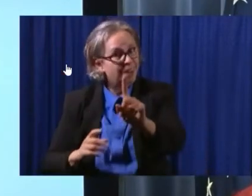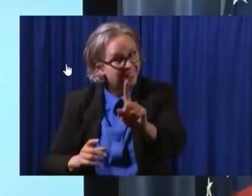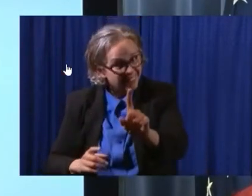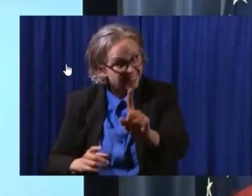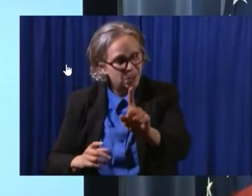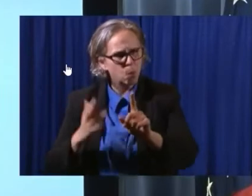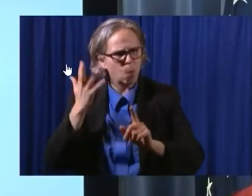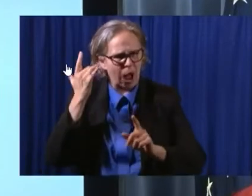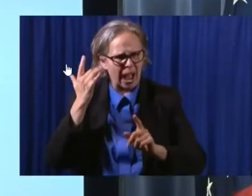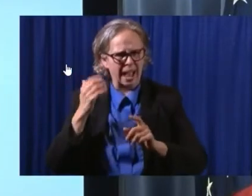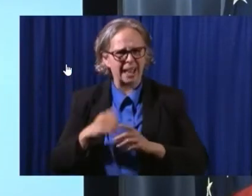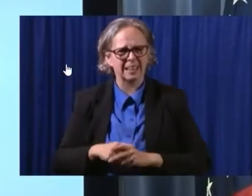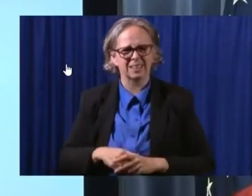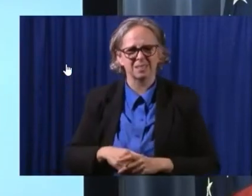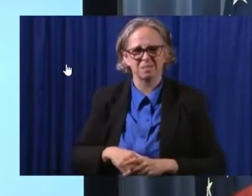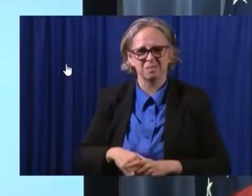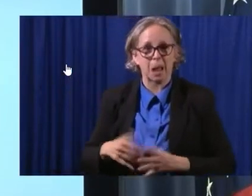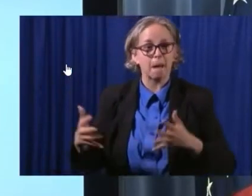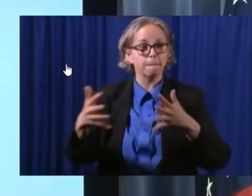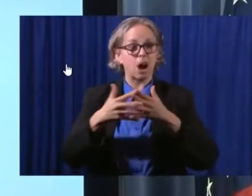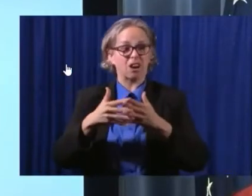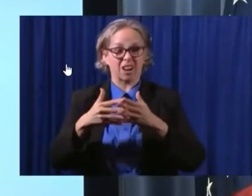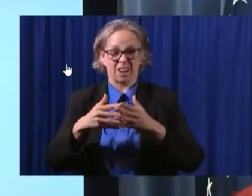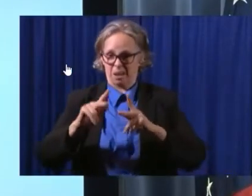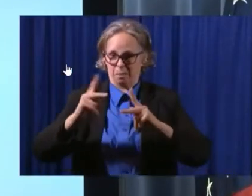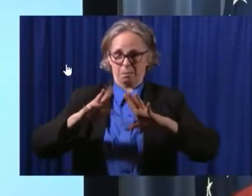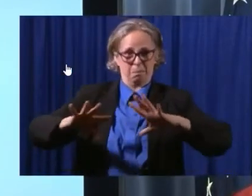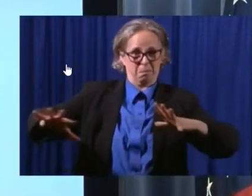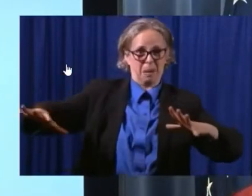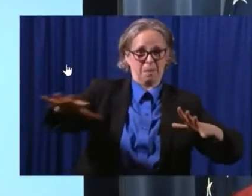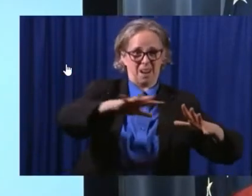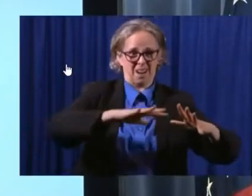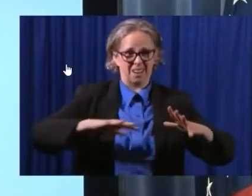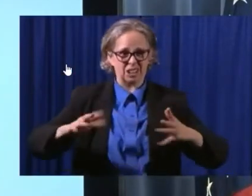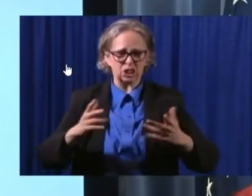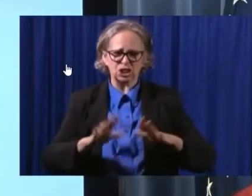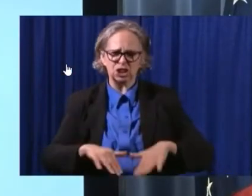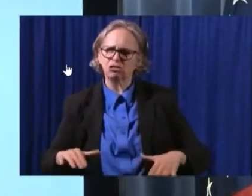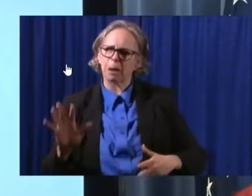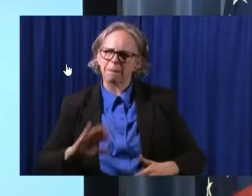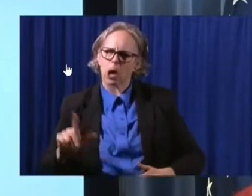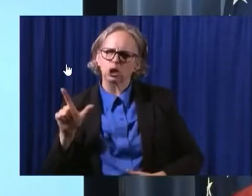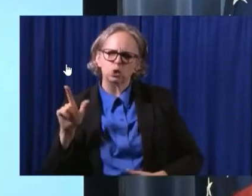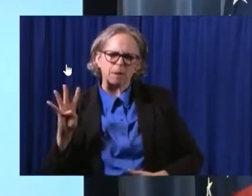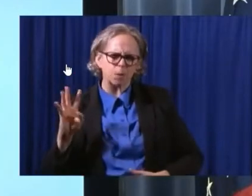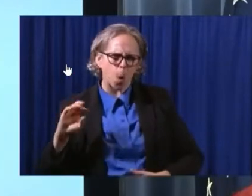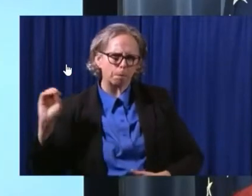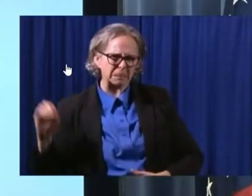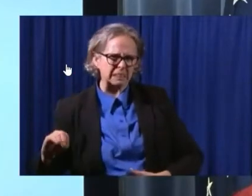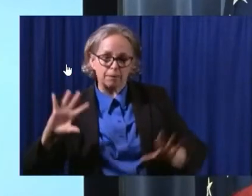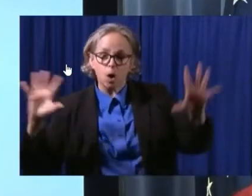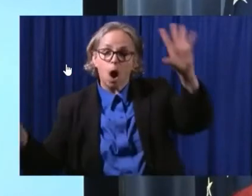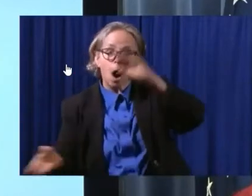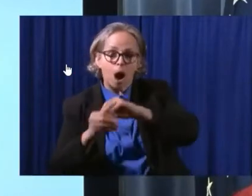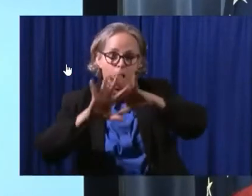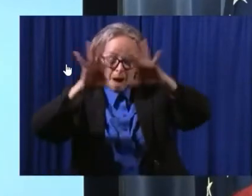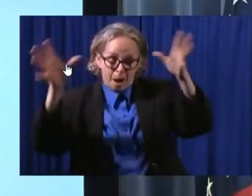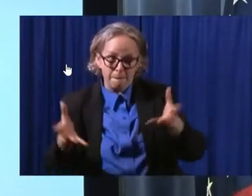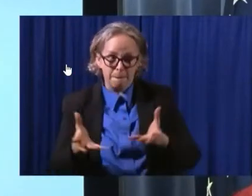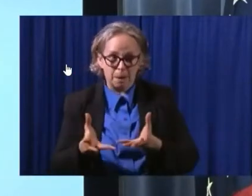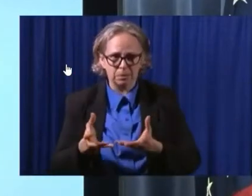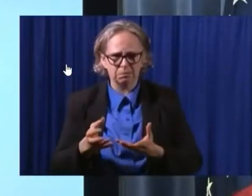population across the country, only about the children only make up about 2% of COVID cases. So we do know that there's been a